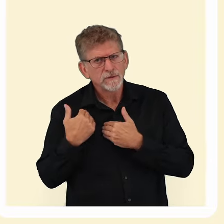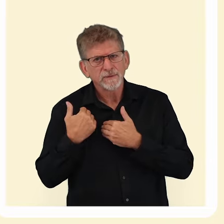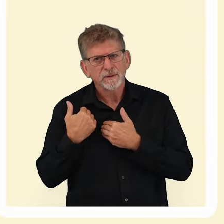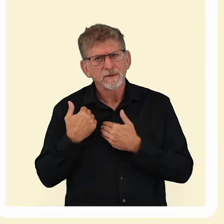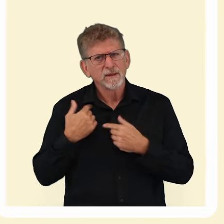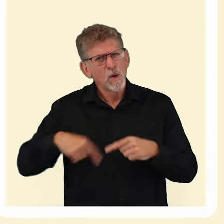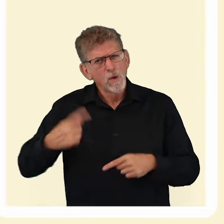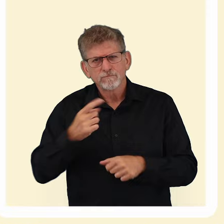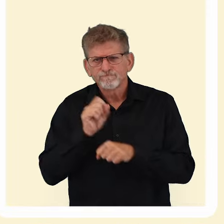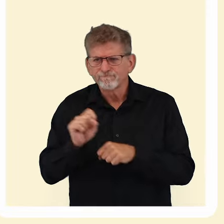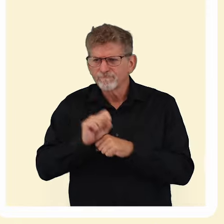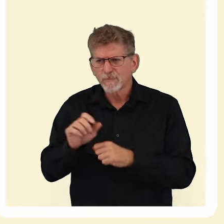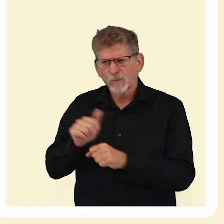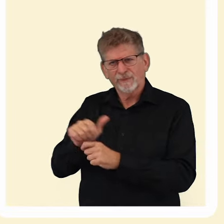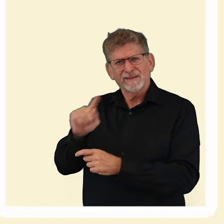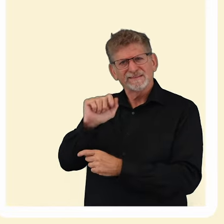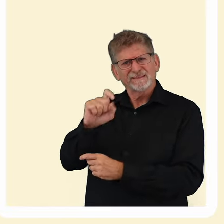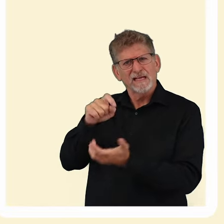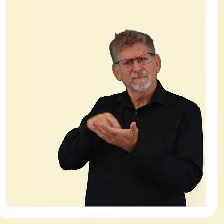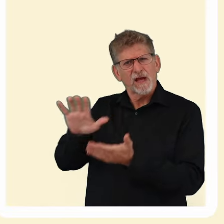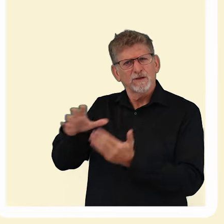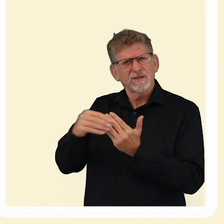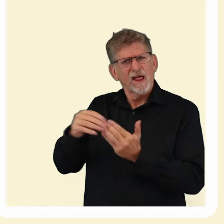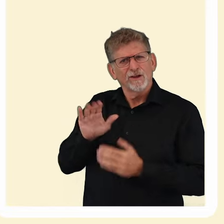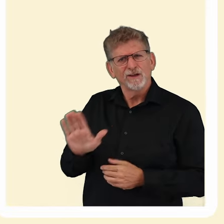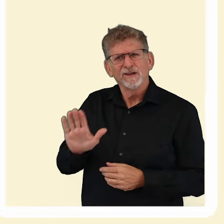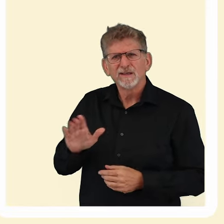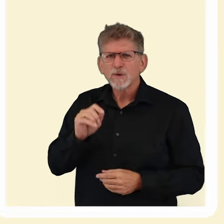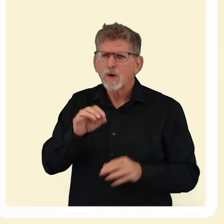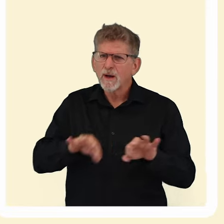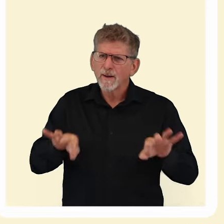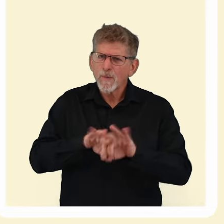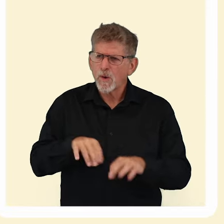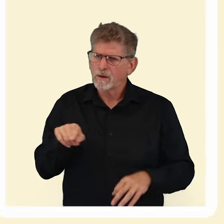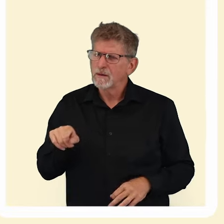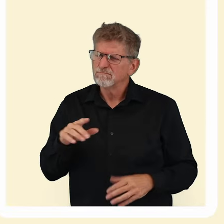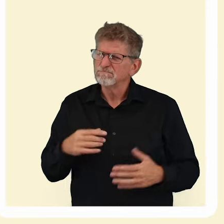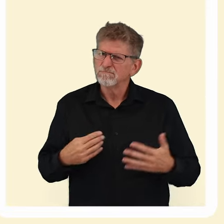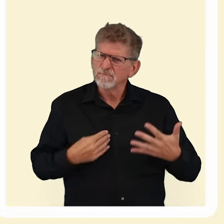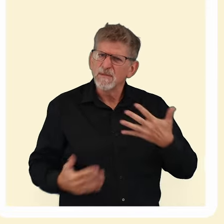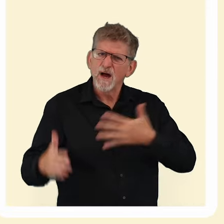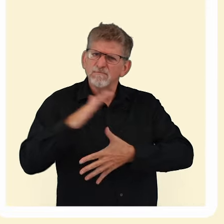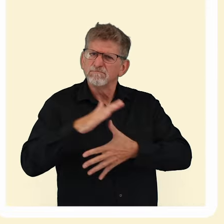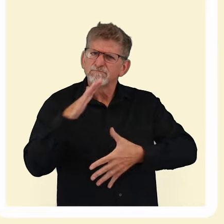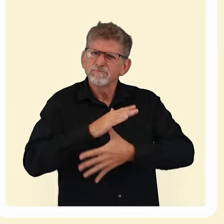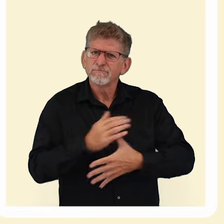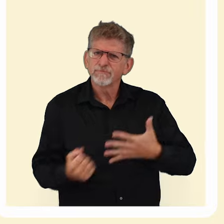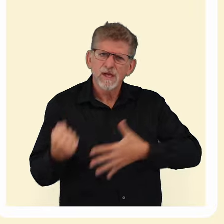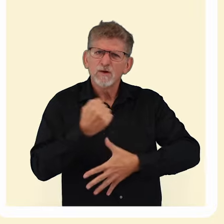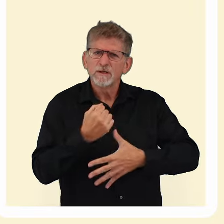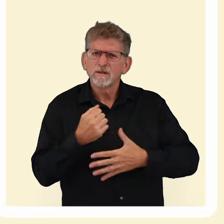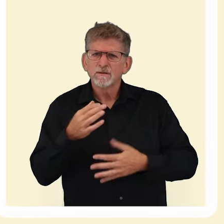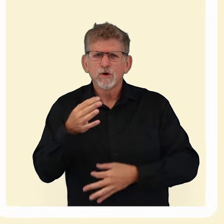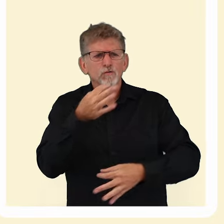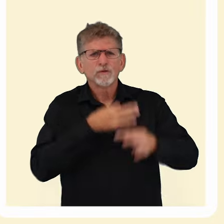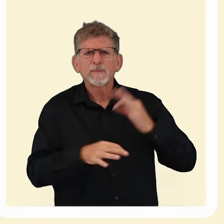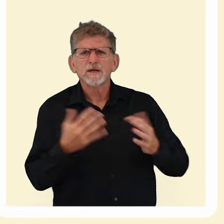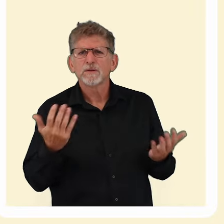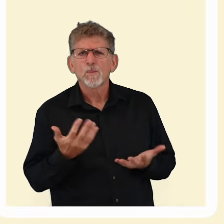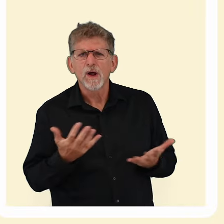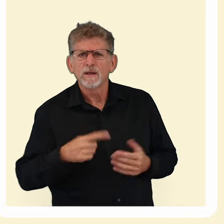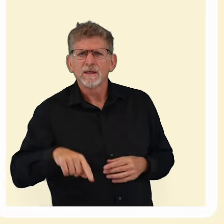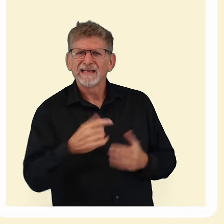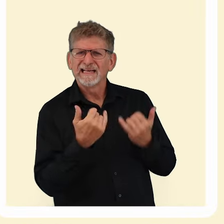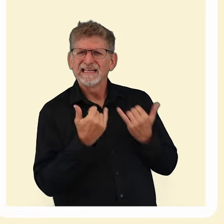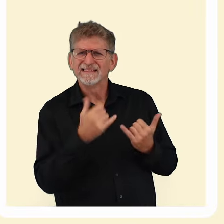very important to note that our priority is to replace the existing fleet for the long distance and regional trains. So